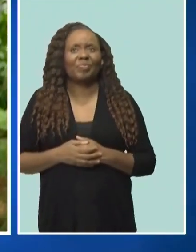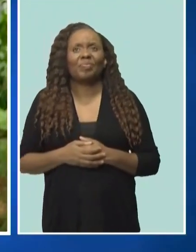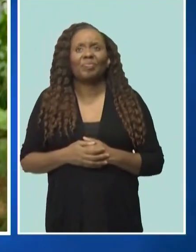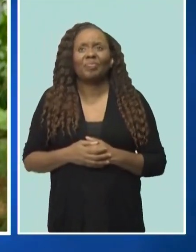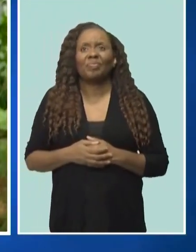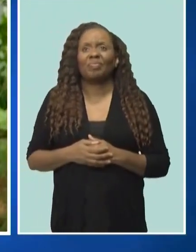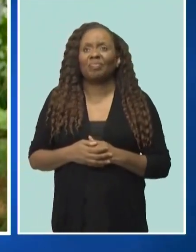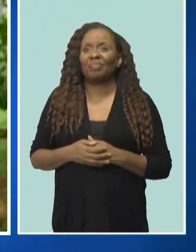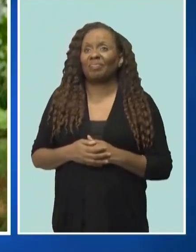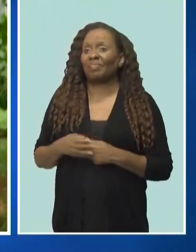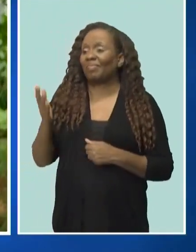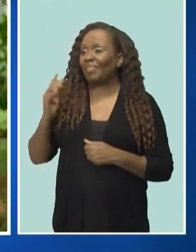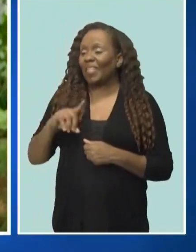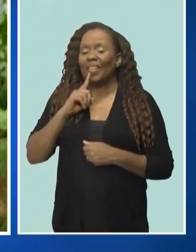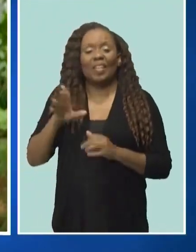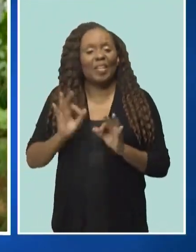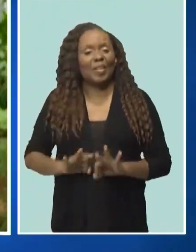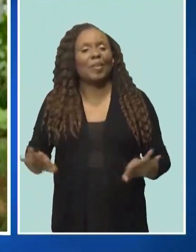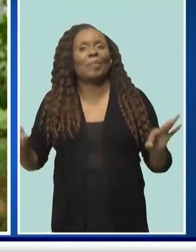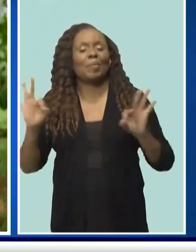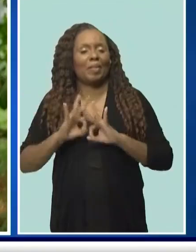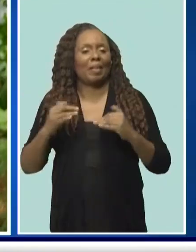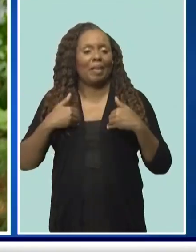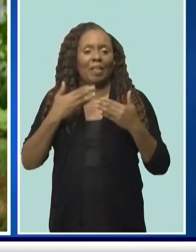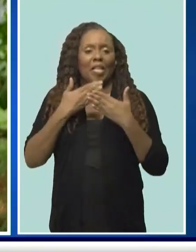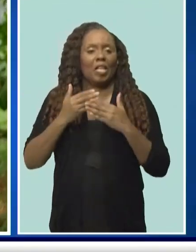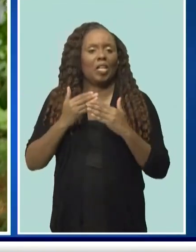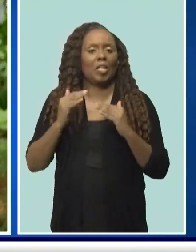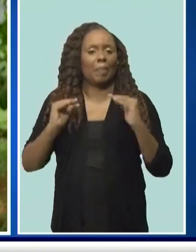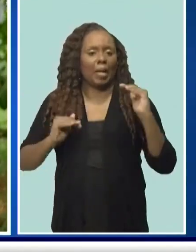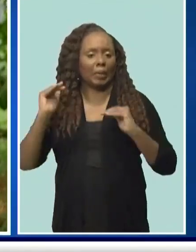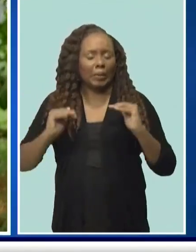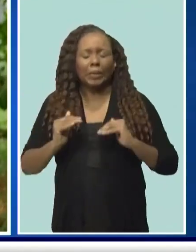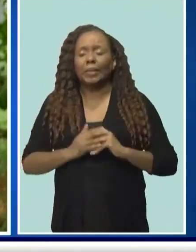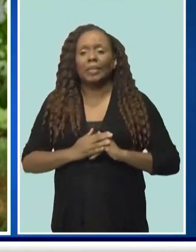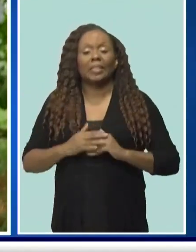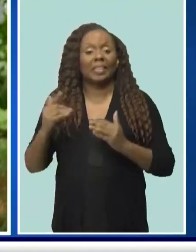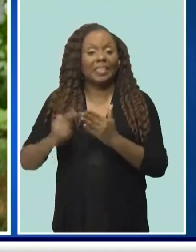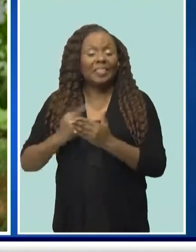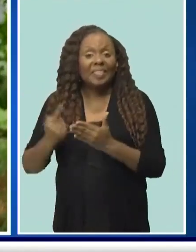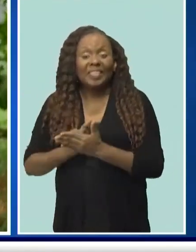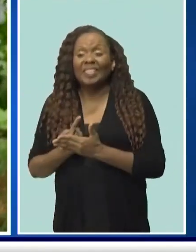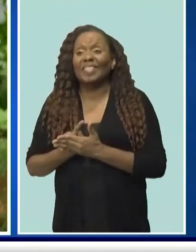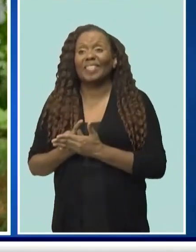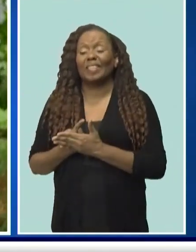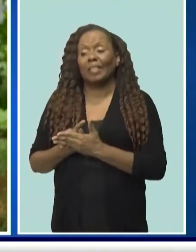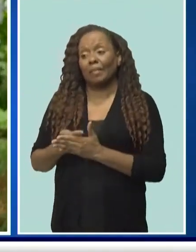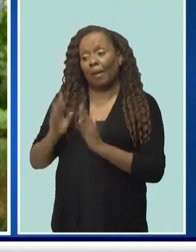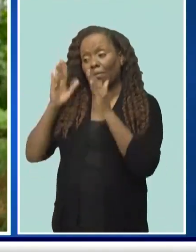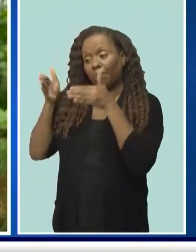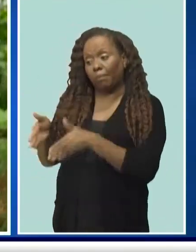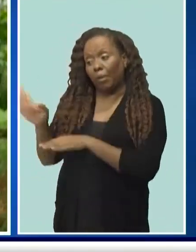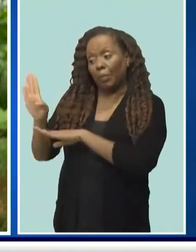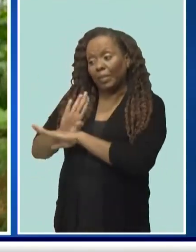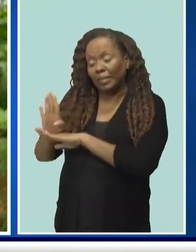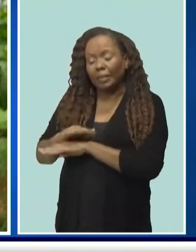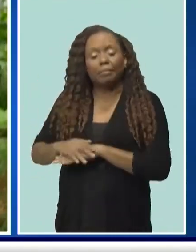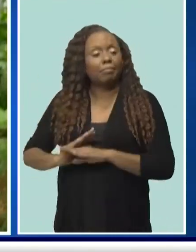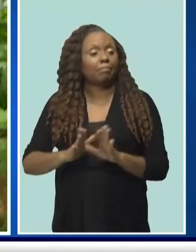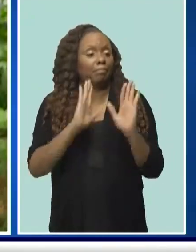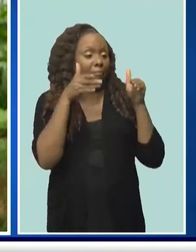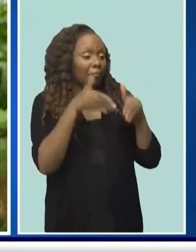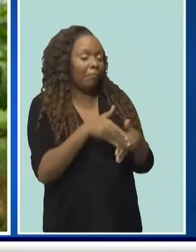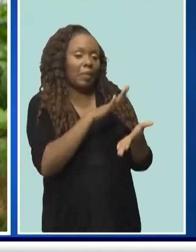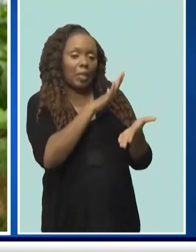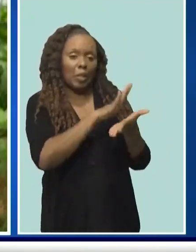balance is very important. So we had to recognize that there were some times that we give all the attention to the business, and there are other times